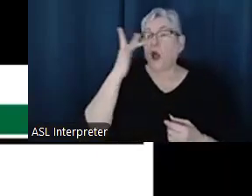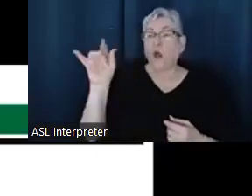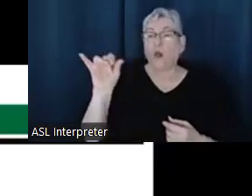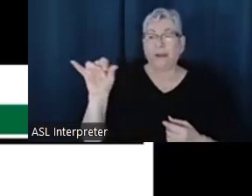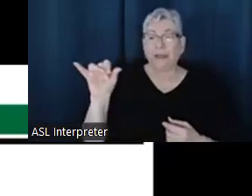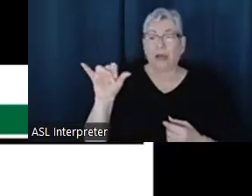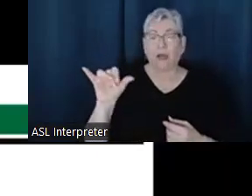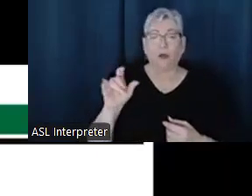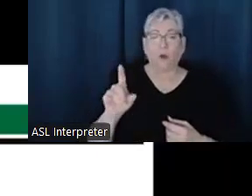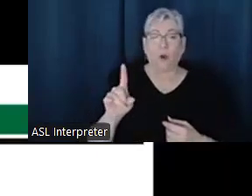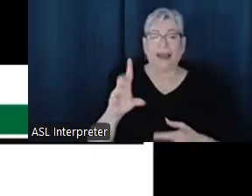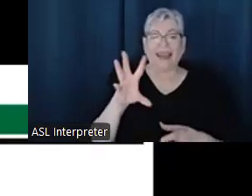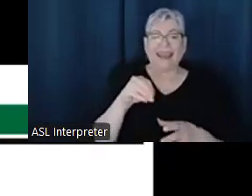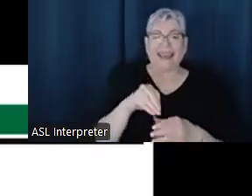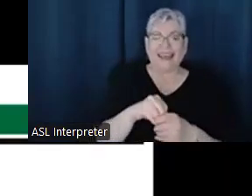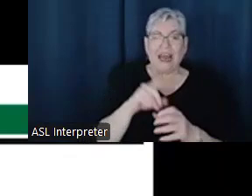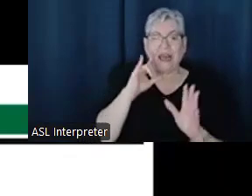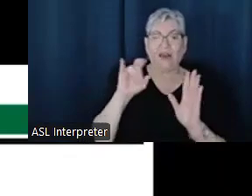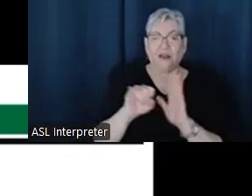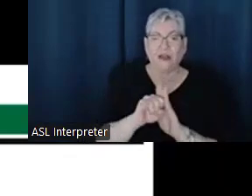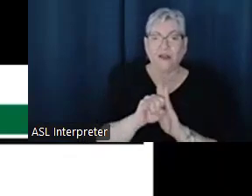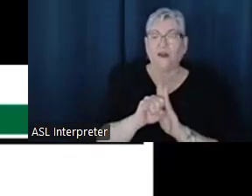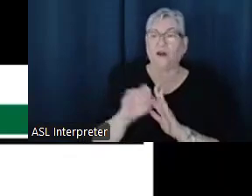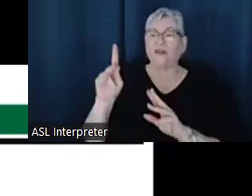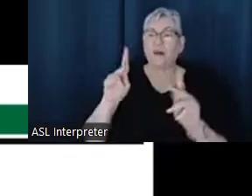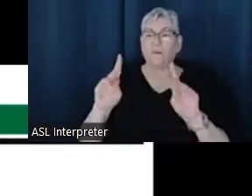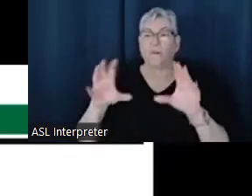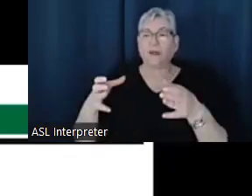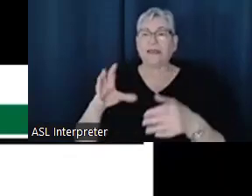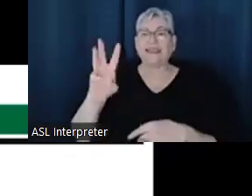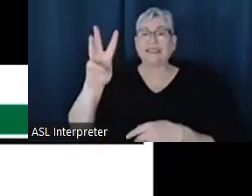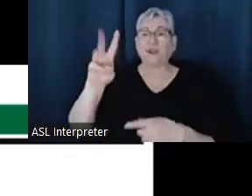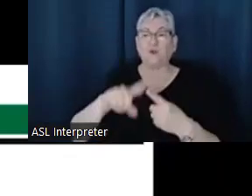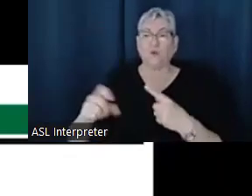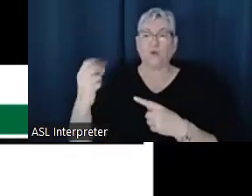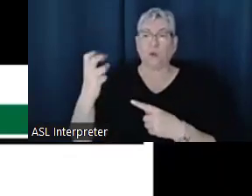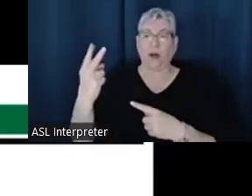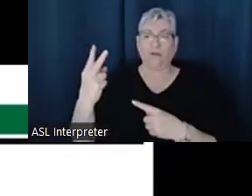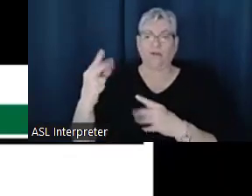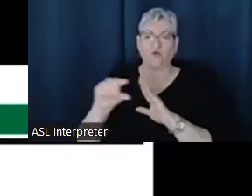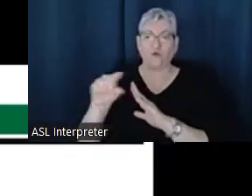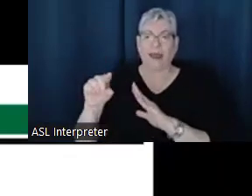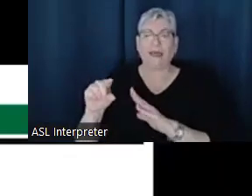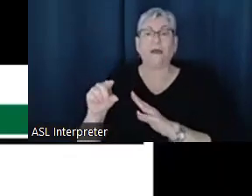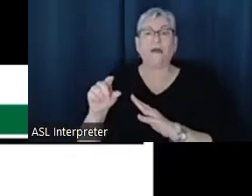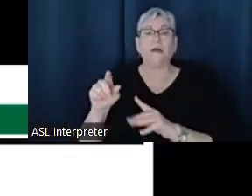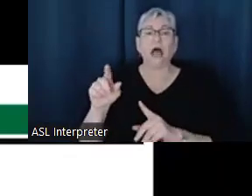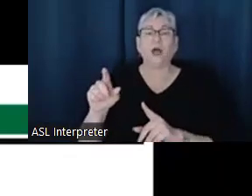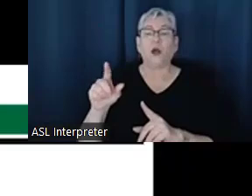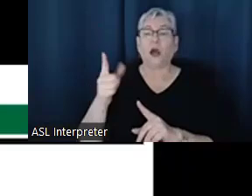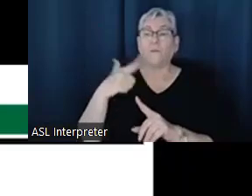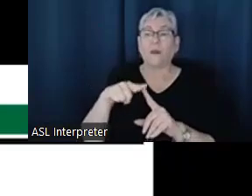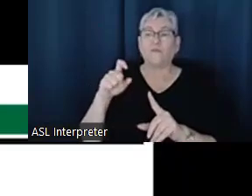of we've identified a bit of the population, so 6 through 12. Specifically, you're coming from kind of a step up where you're